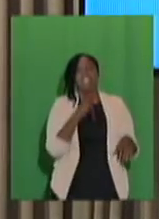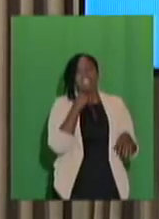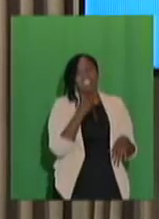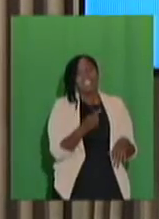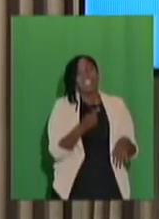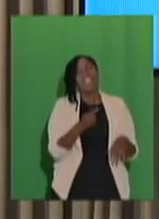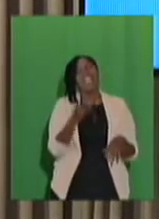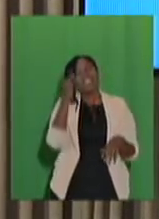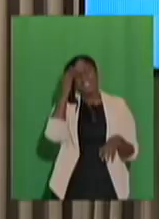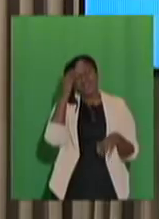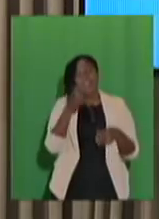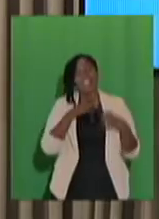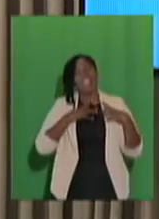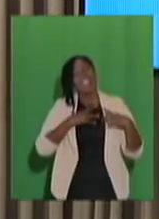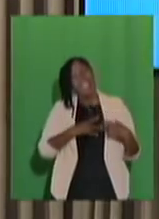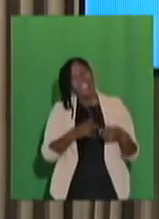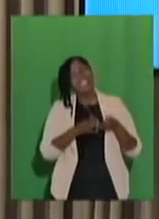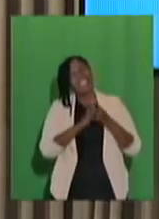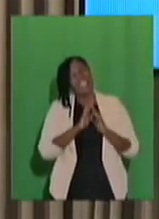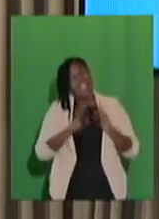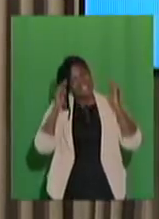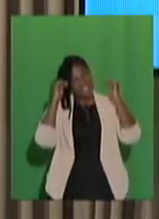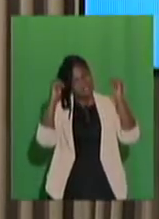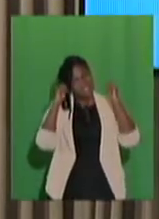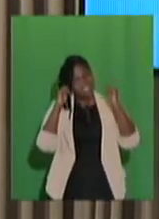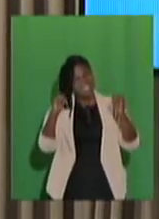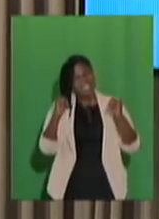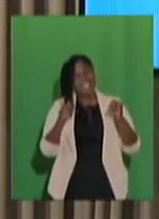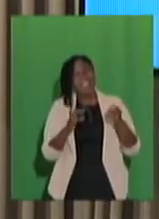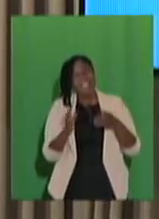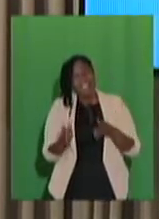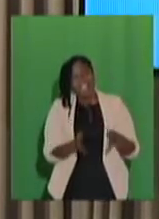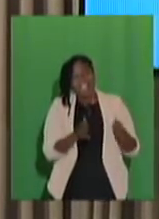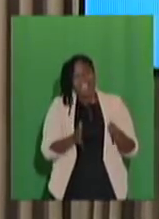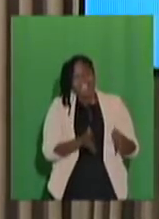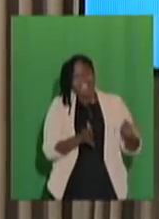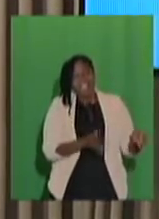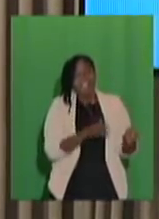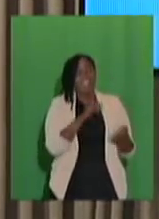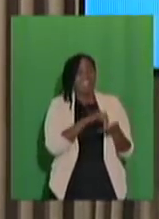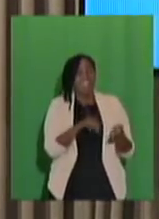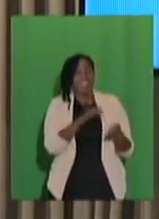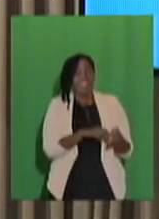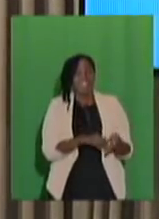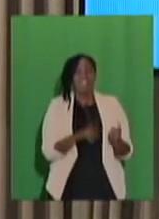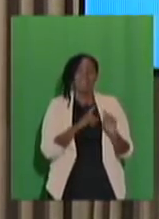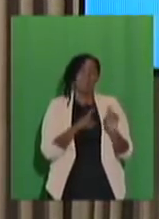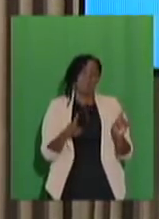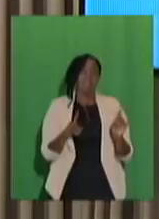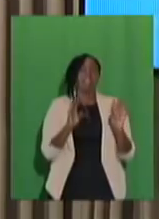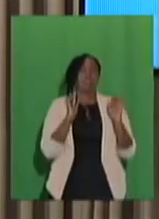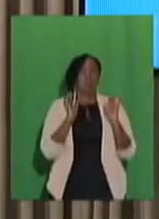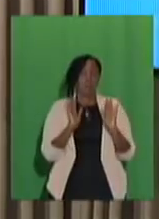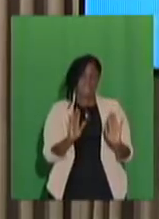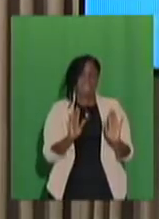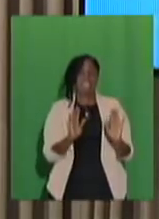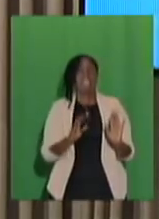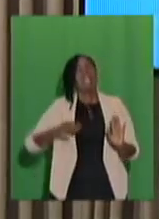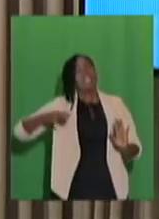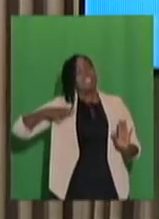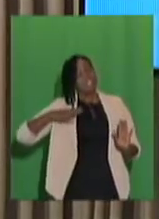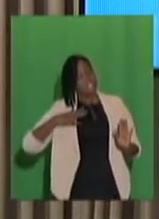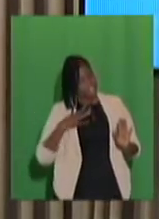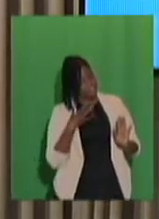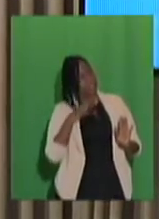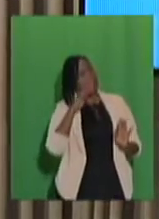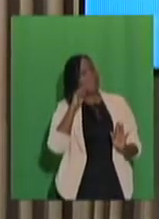operational questions and clinical questions. So the chief medical officer will answer the operational question and the